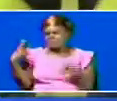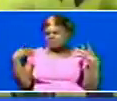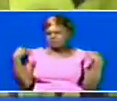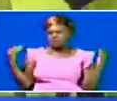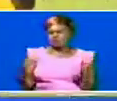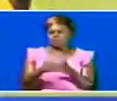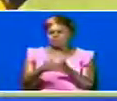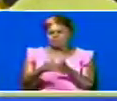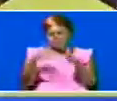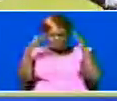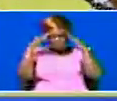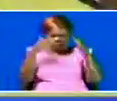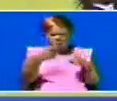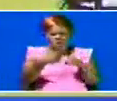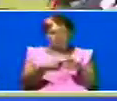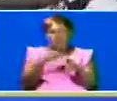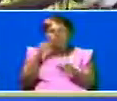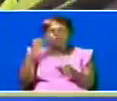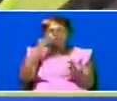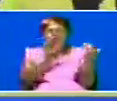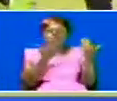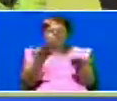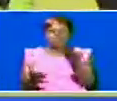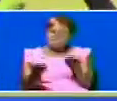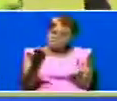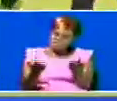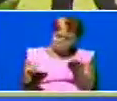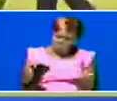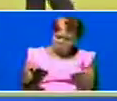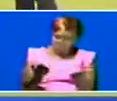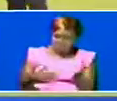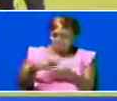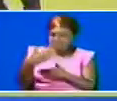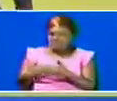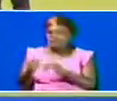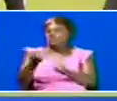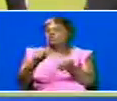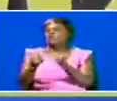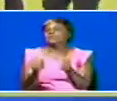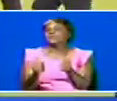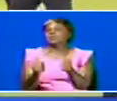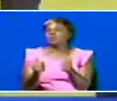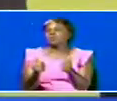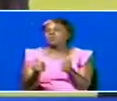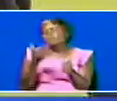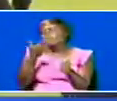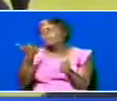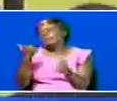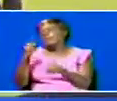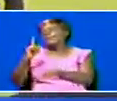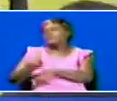the tournament from home before regrouping with hopes that perhaps the next tournament, Hong Kong Sevens, will bring them better